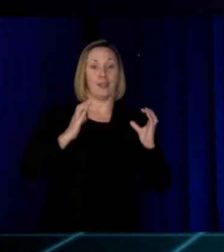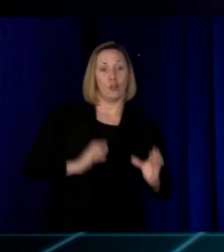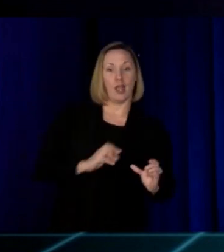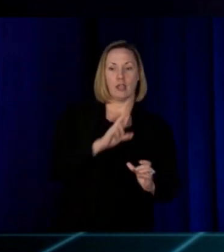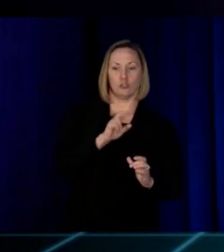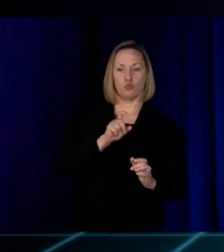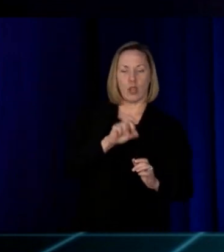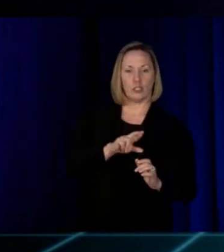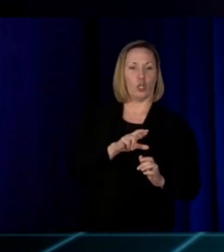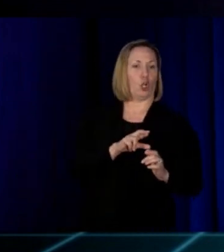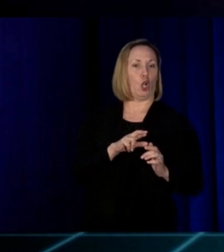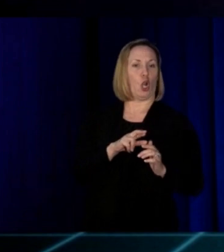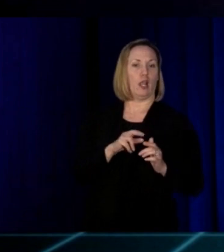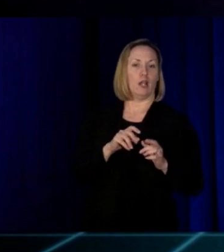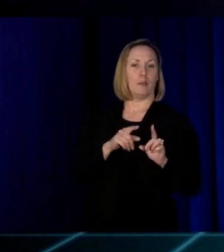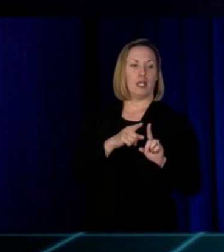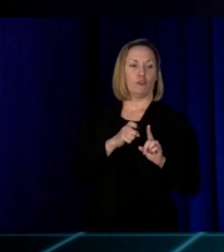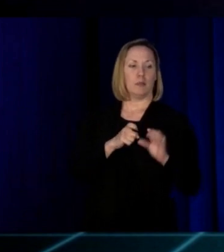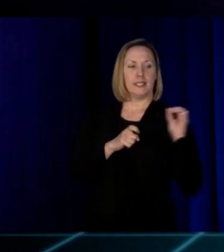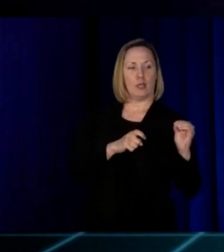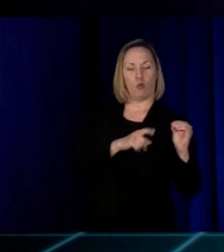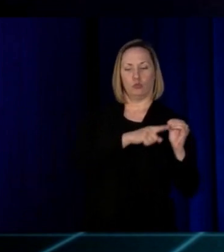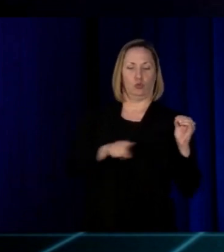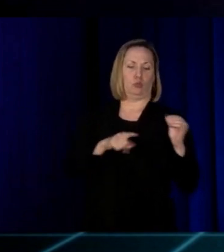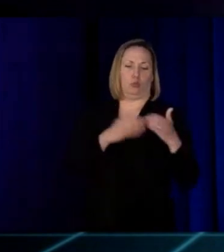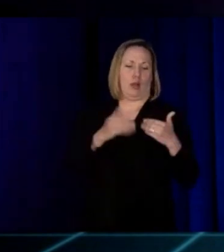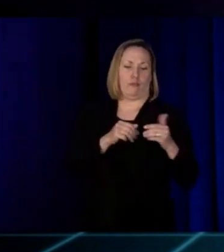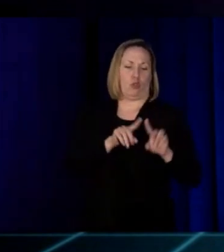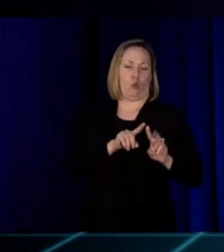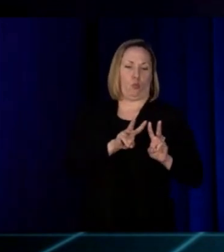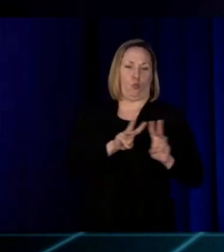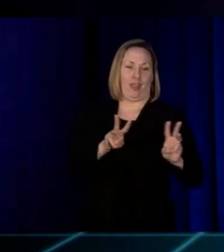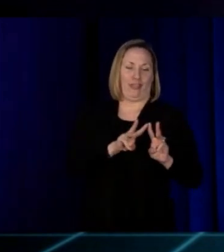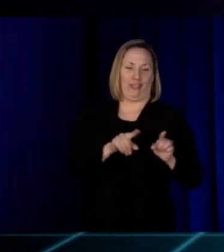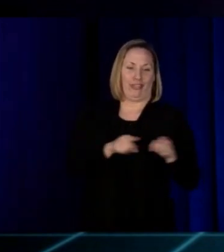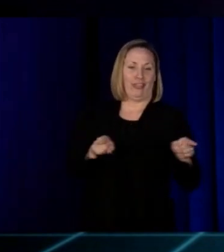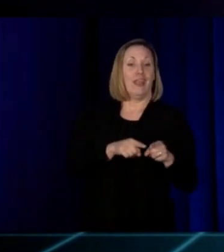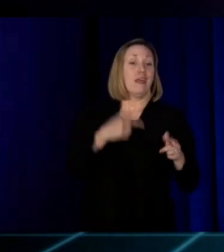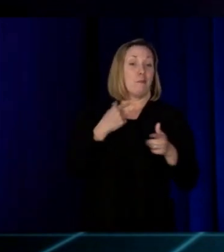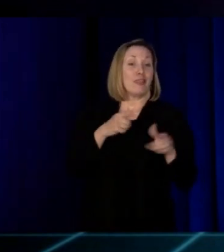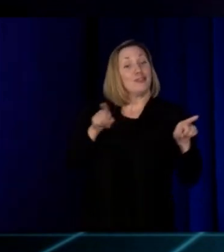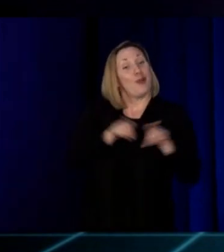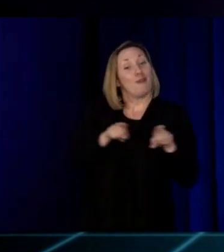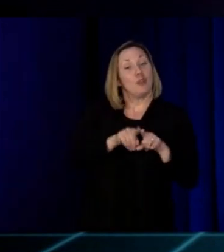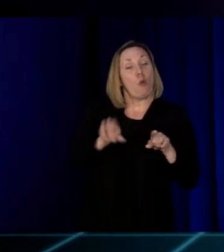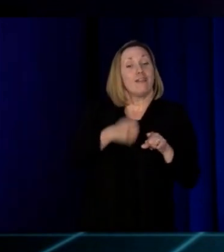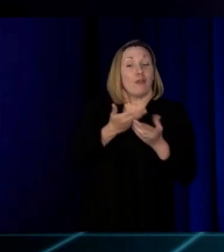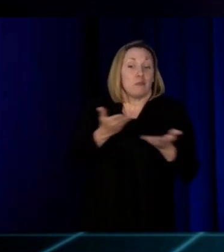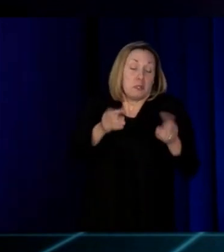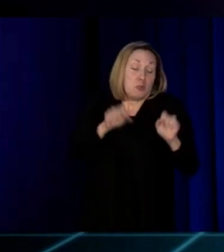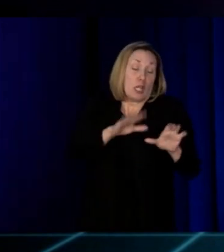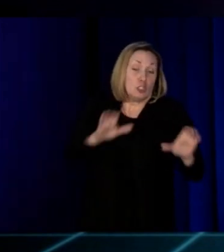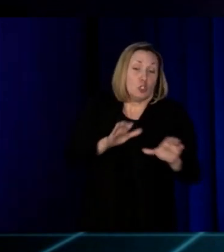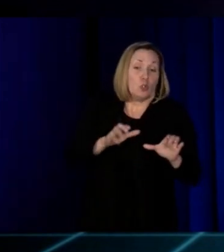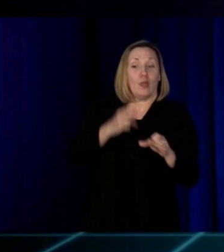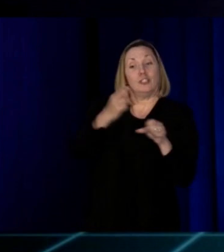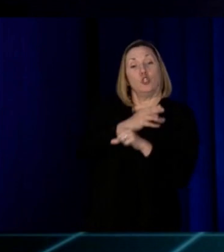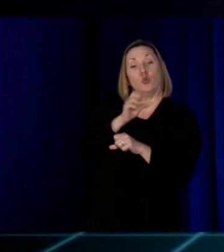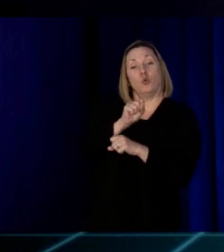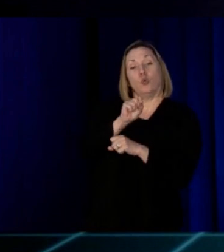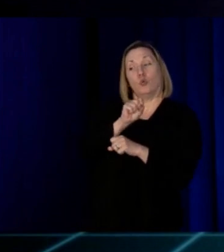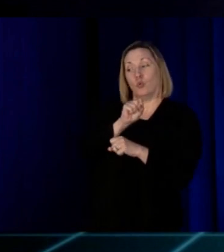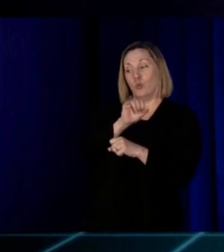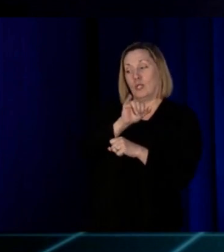going to like just flash from 0 to whatever the actual width is. But there's also another thing you could do, which is use sync external